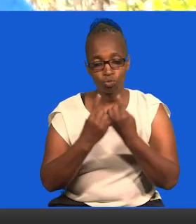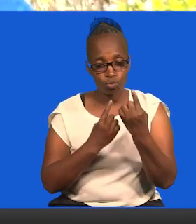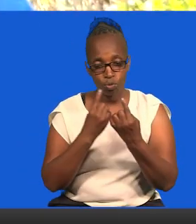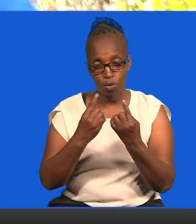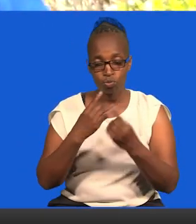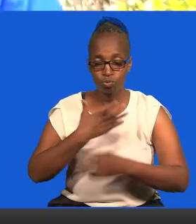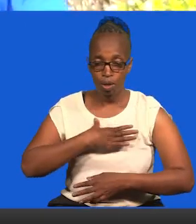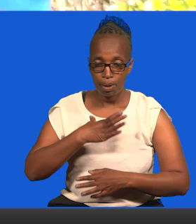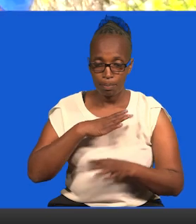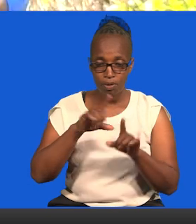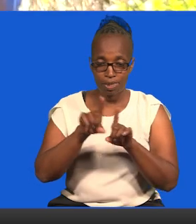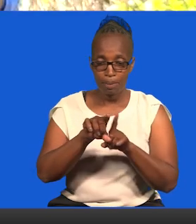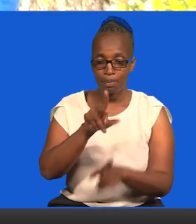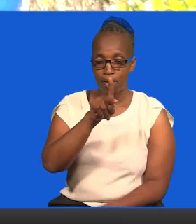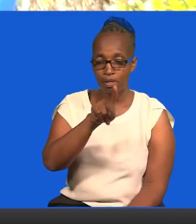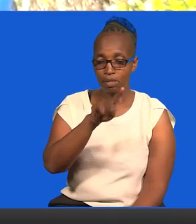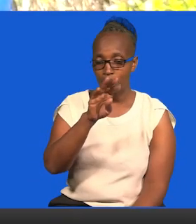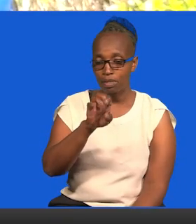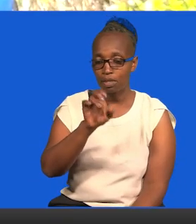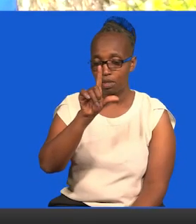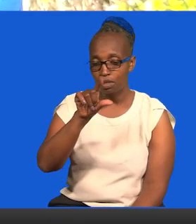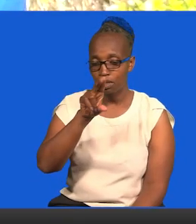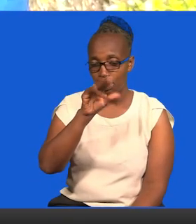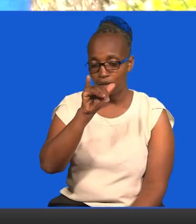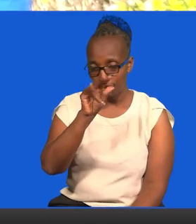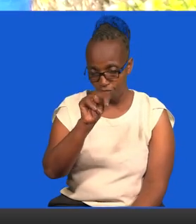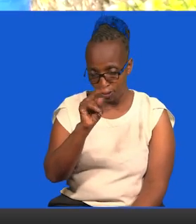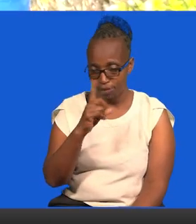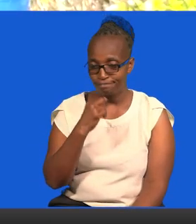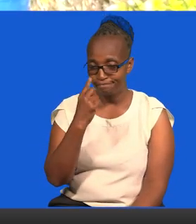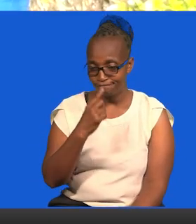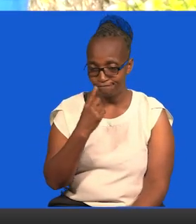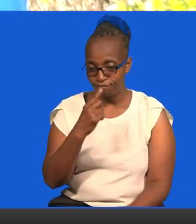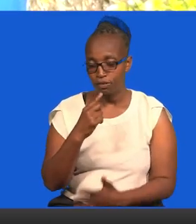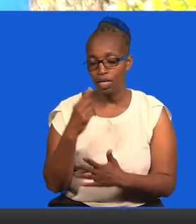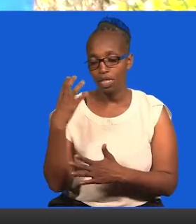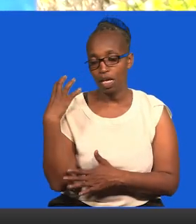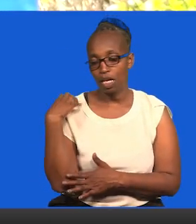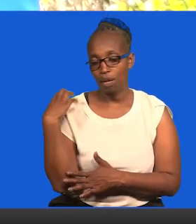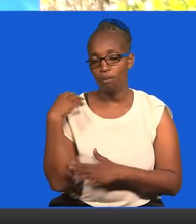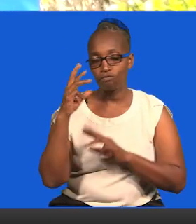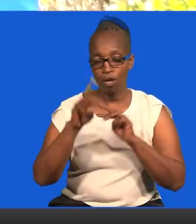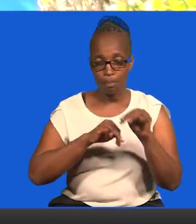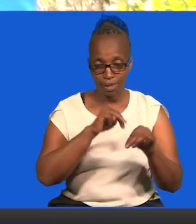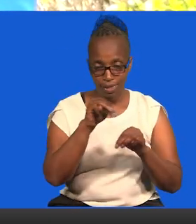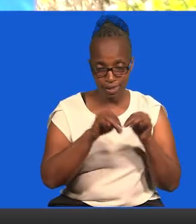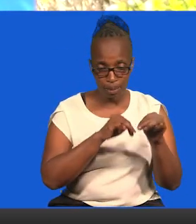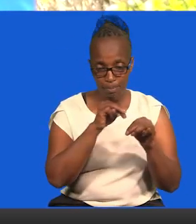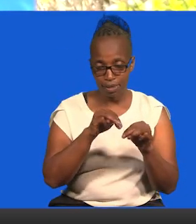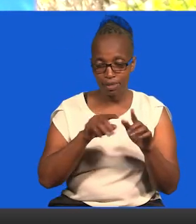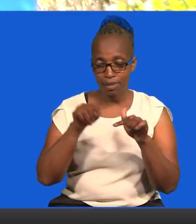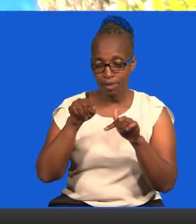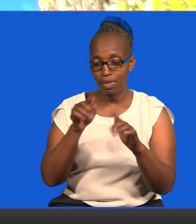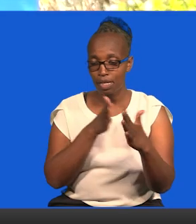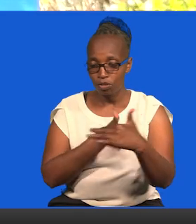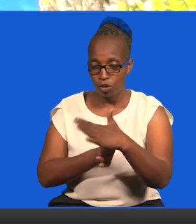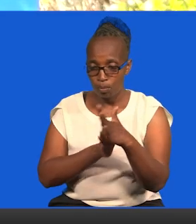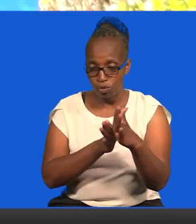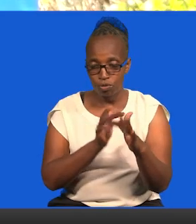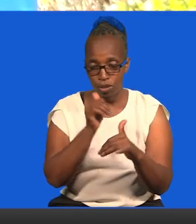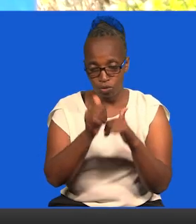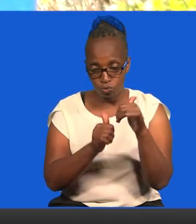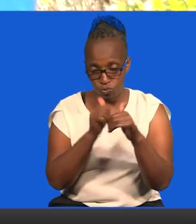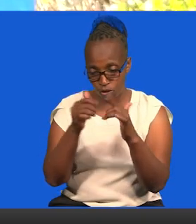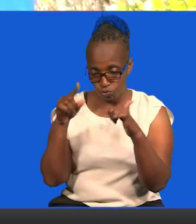people like Jobita, people like Kevin Oswere here, who are in the game of management of football. Please,